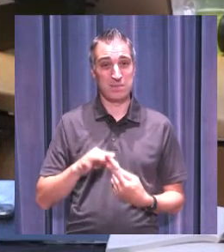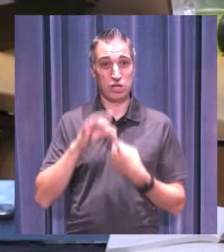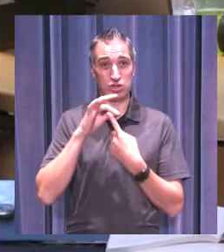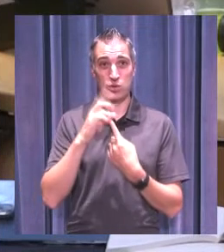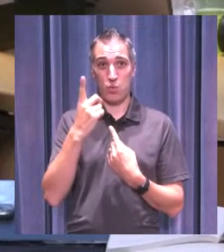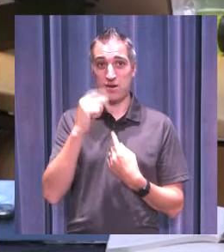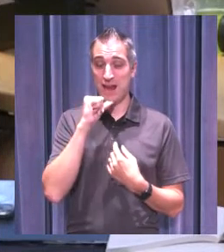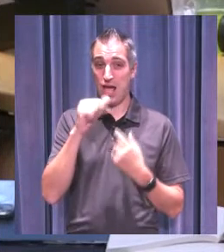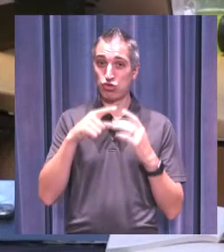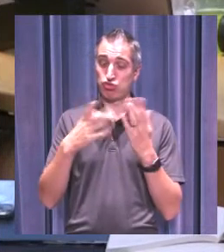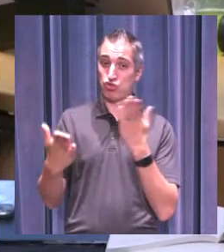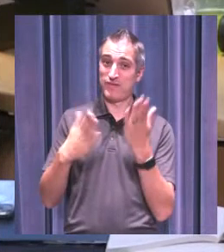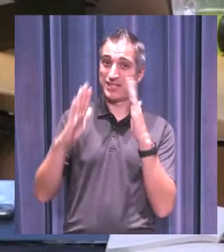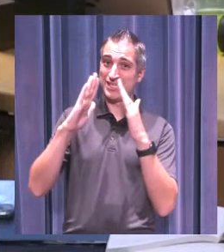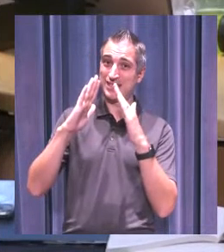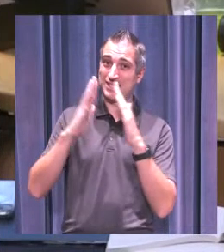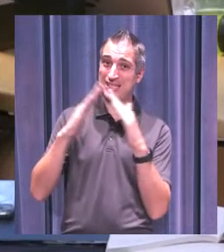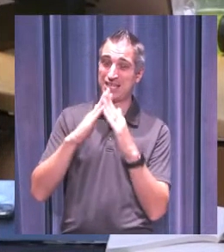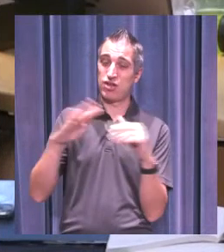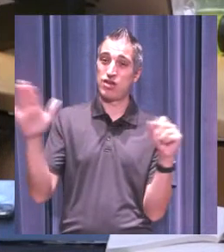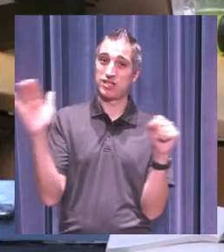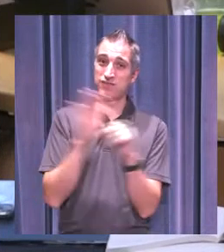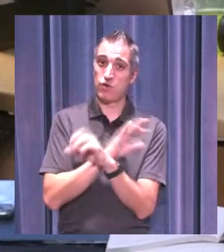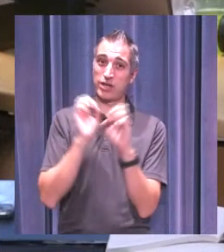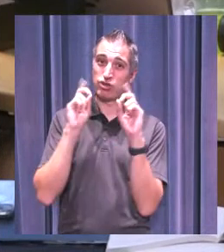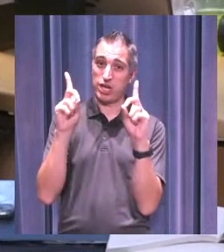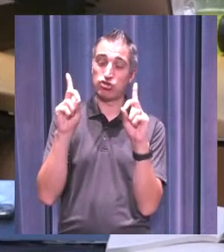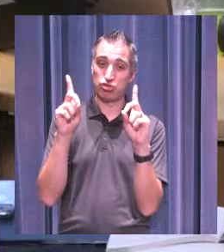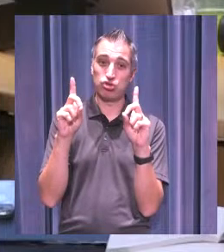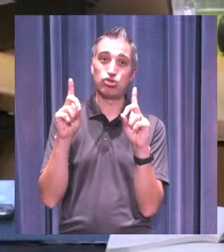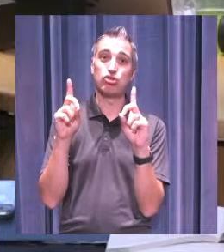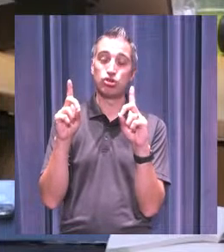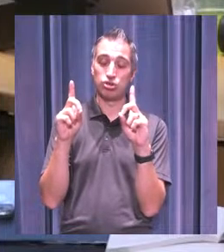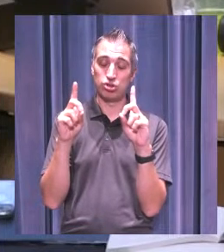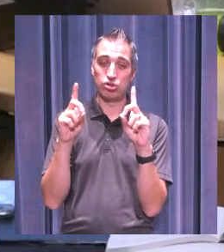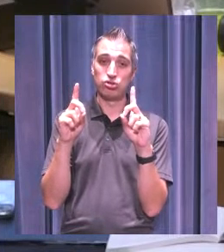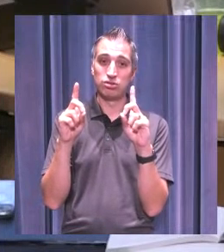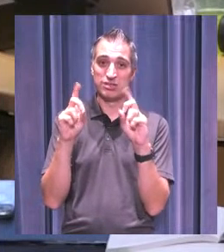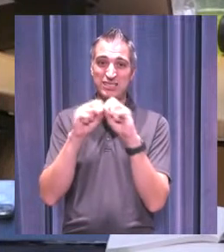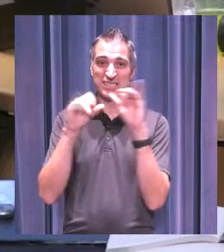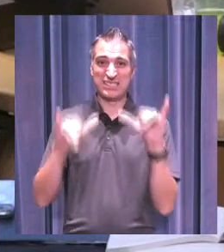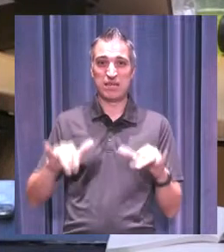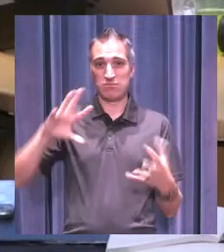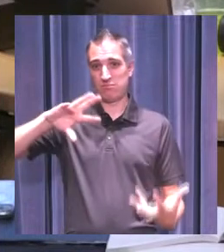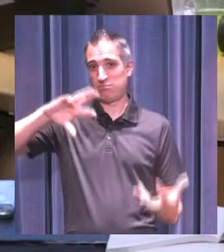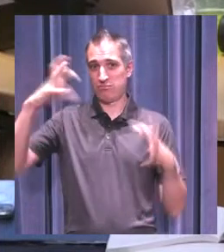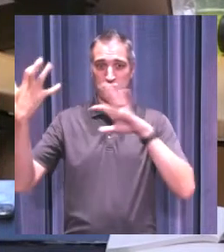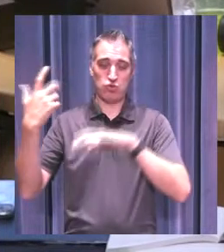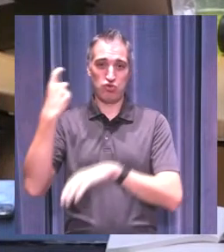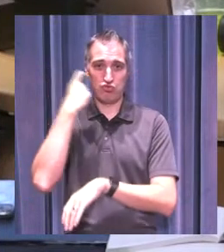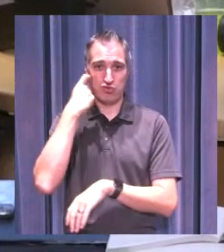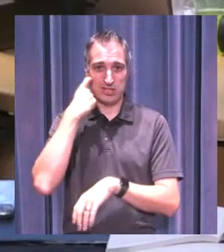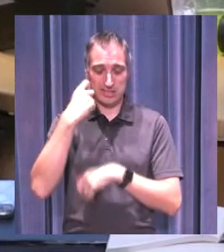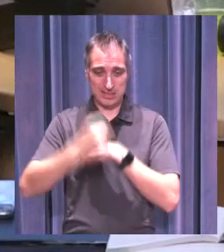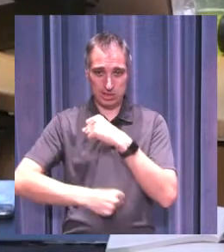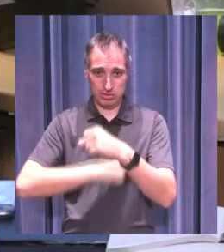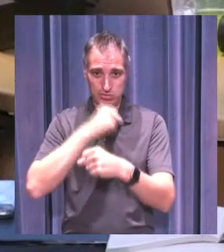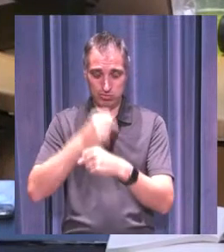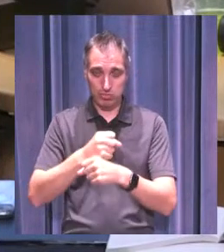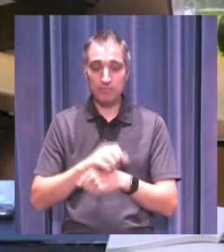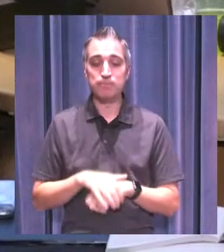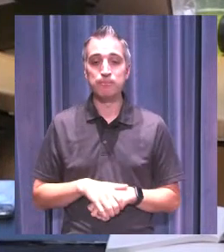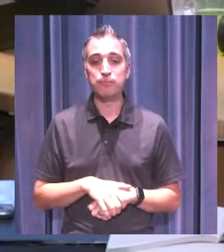the city, whose entire public educational system has already been turned on its head in recent years. I cannot begin